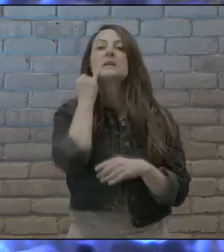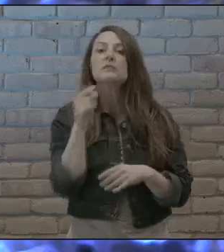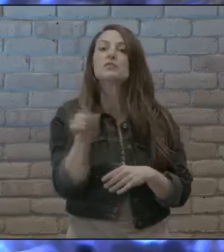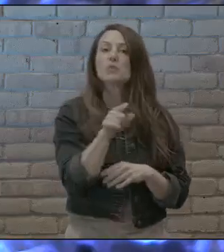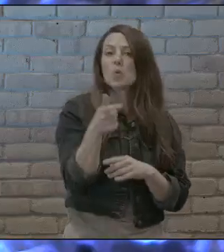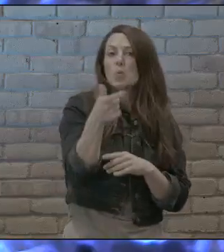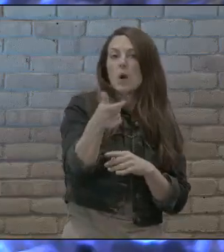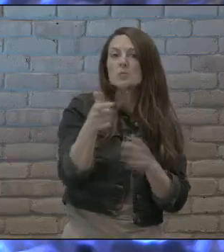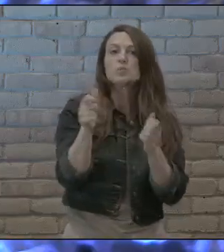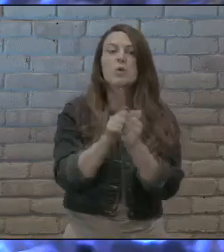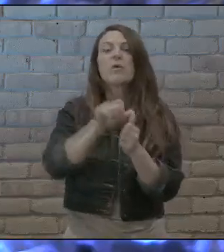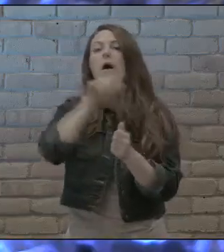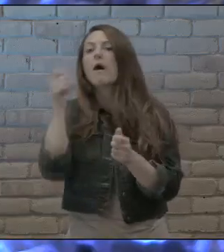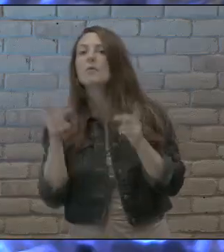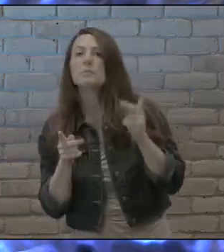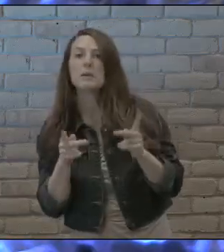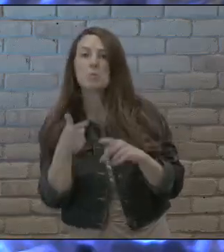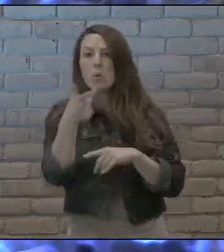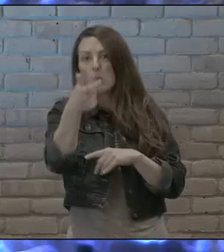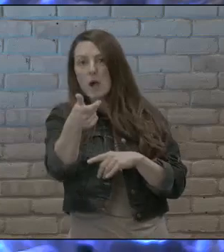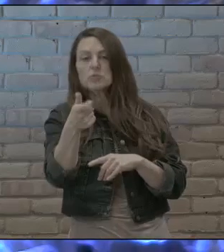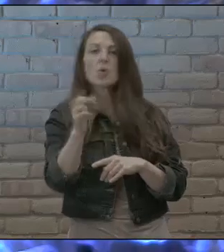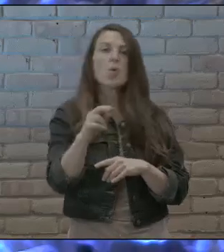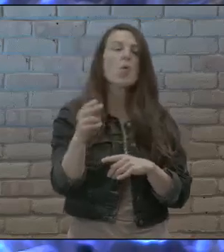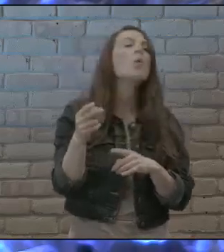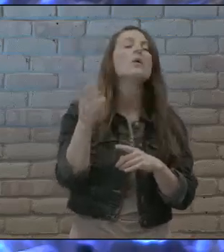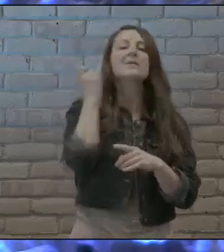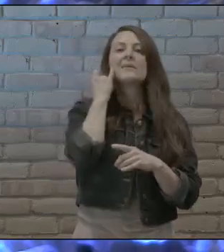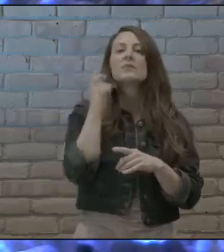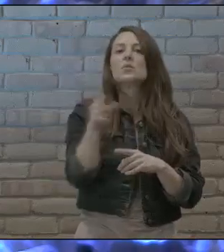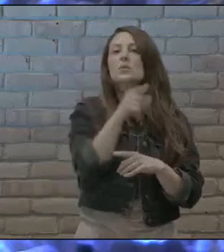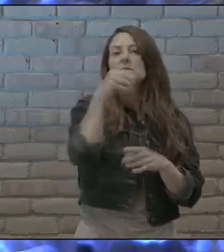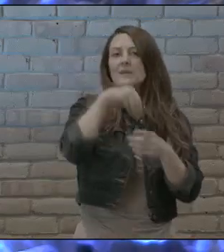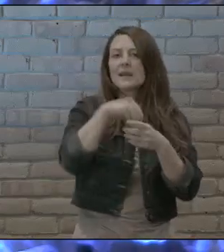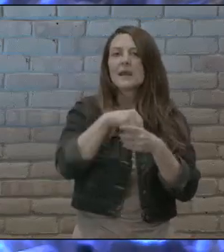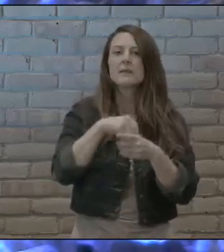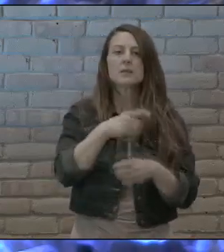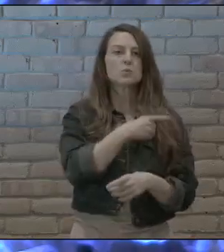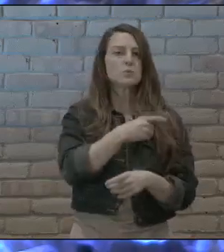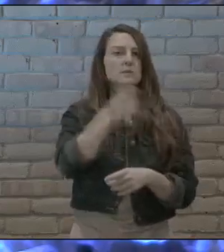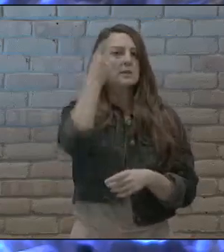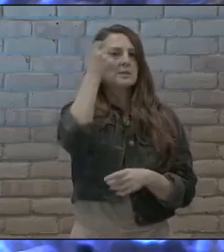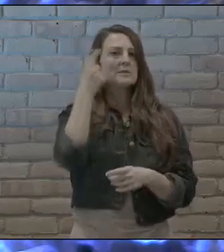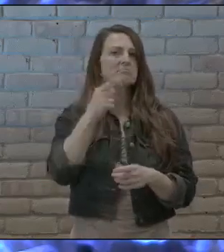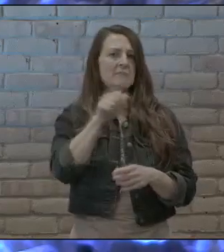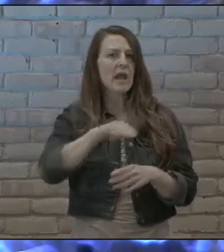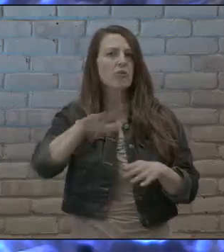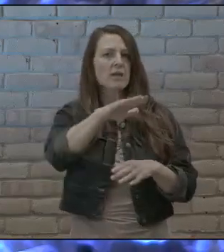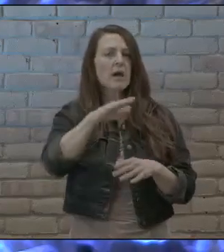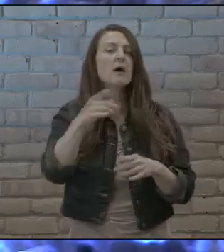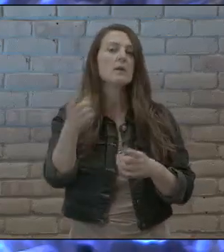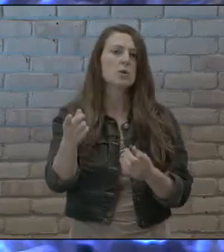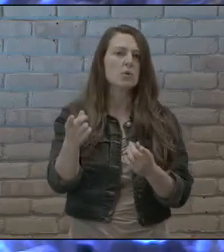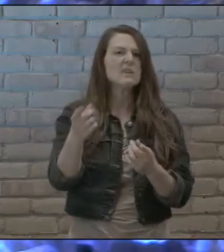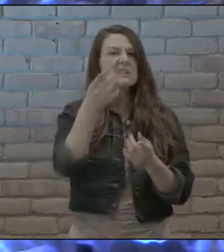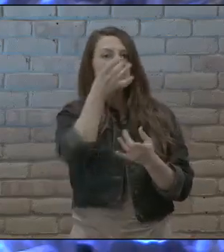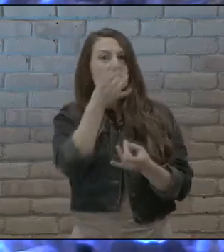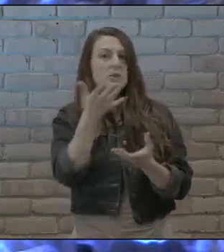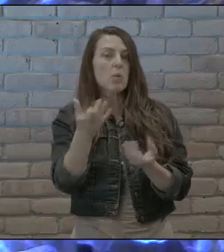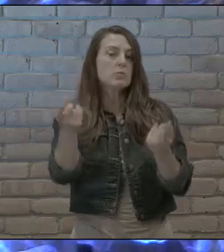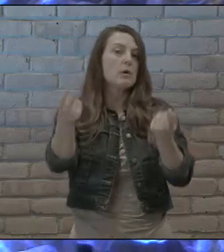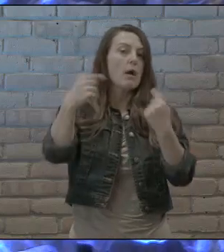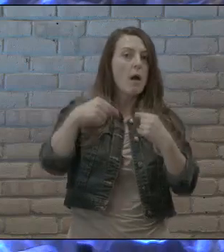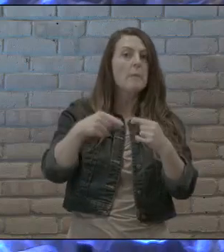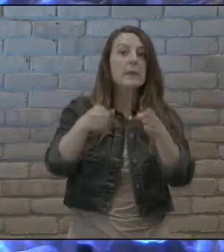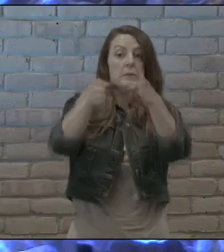at live.woodburylutheran.org, or even if you're in the Twin Cities area and you're interested in coming to Christmas worship in person, I